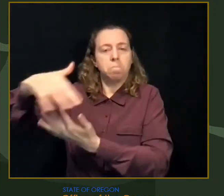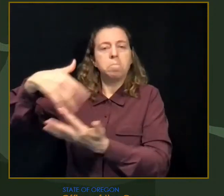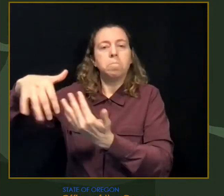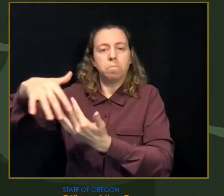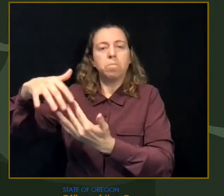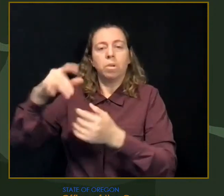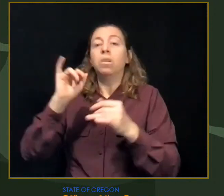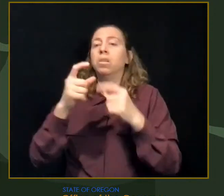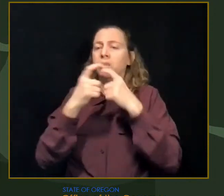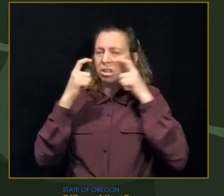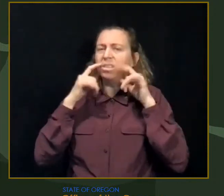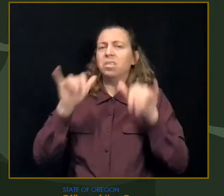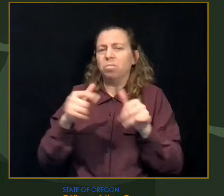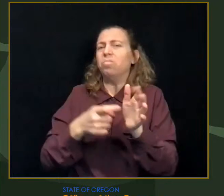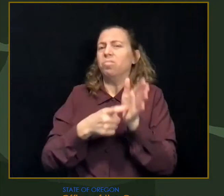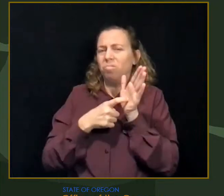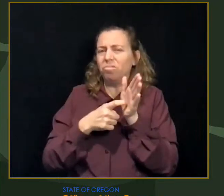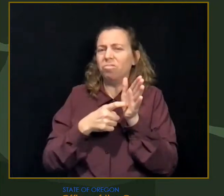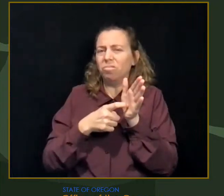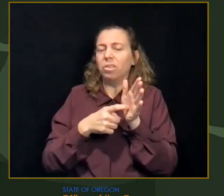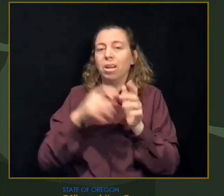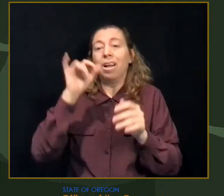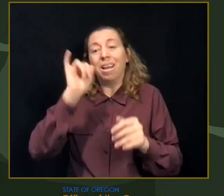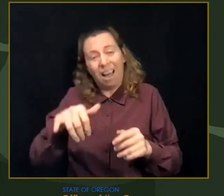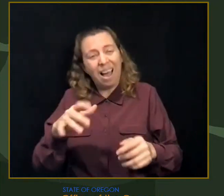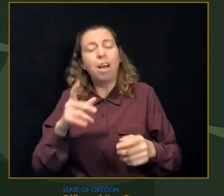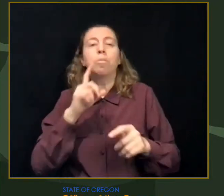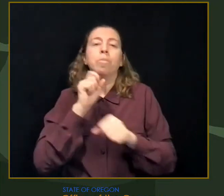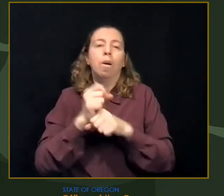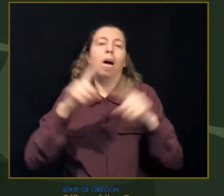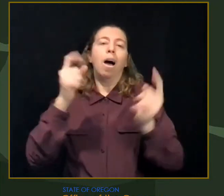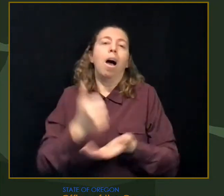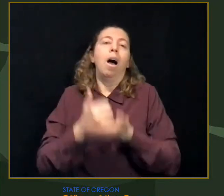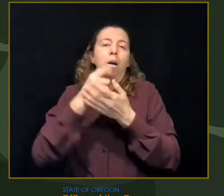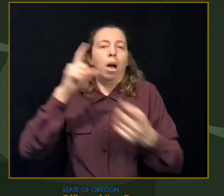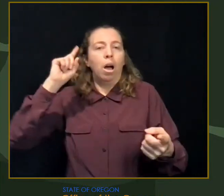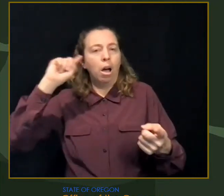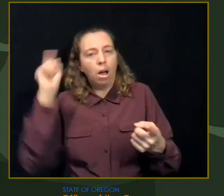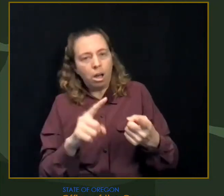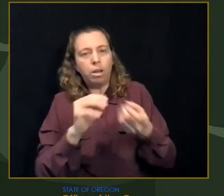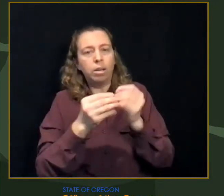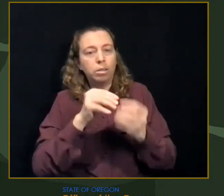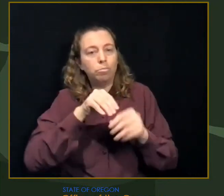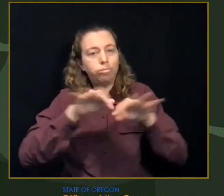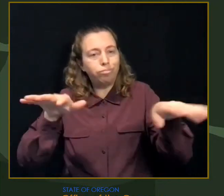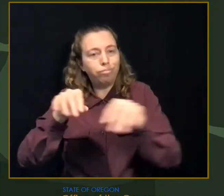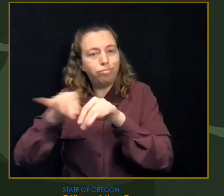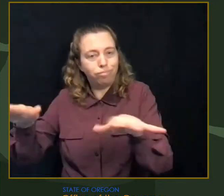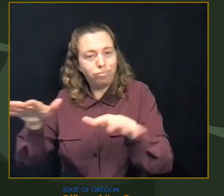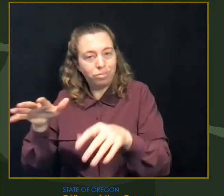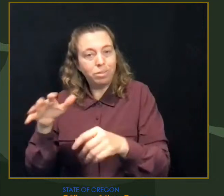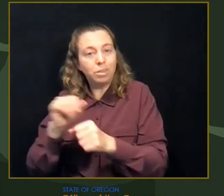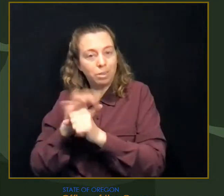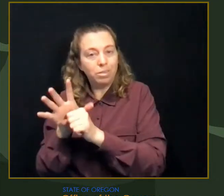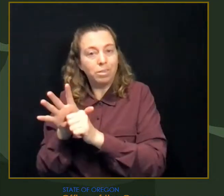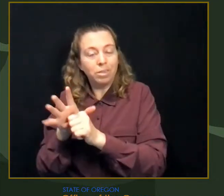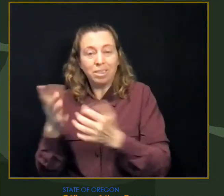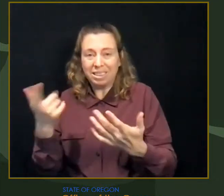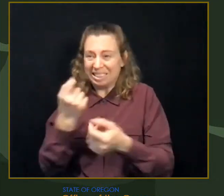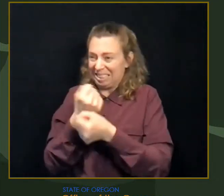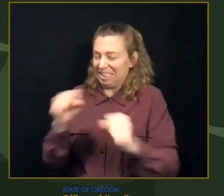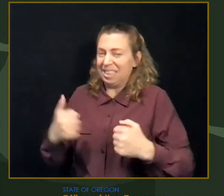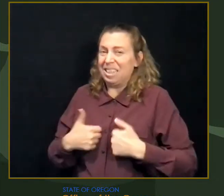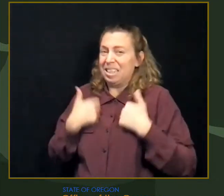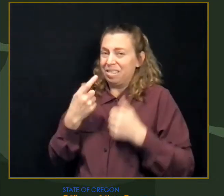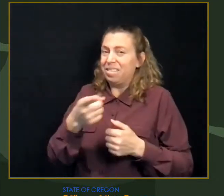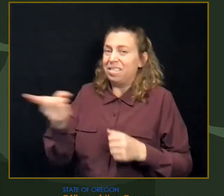in cases and prevent another 176 Oregonians from dying from COVID-19 and over 700